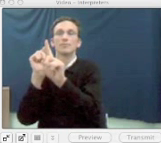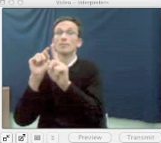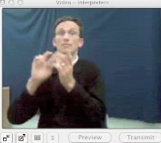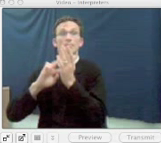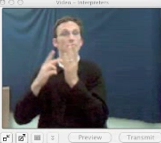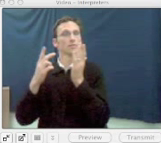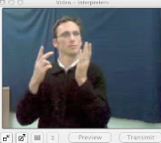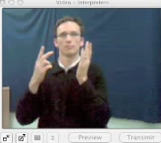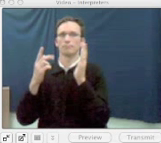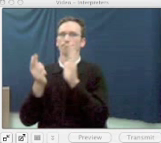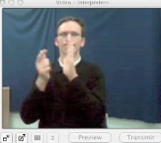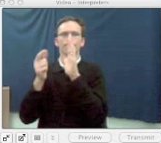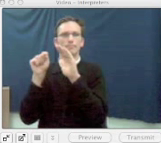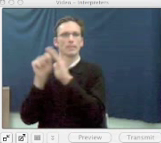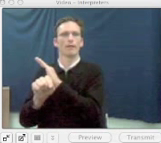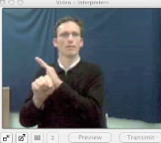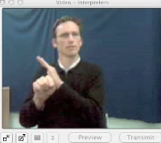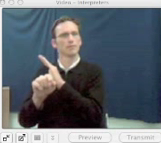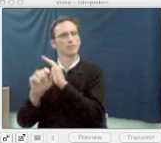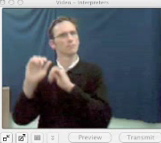rule.